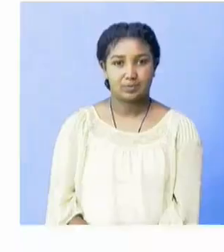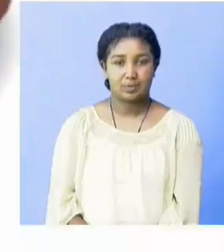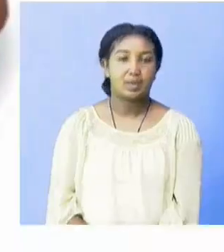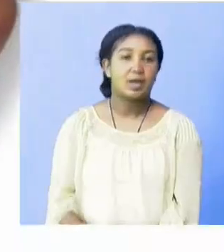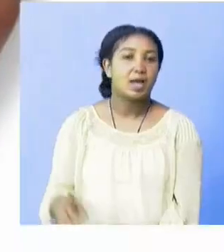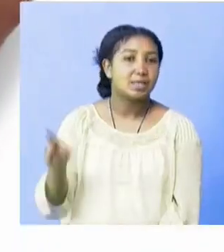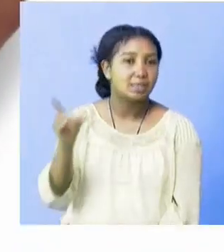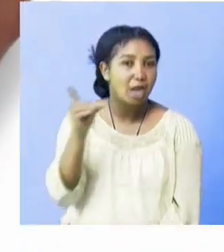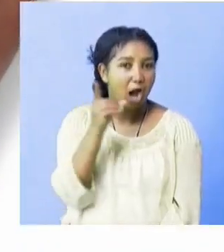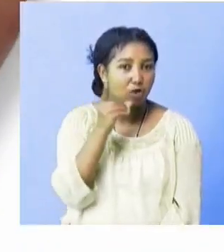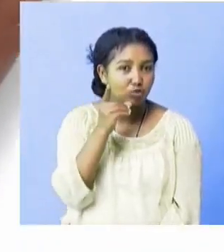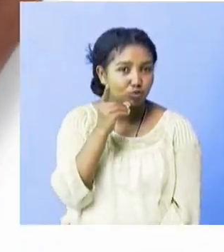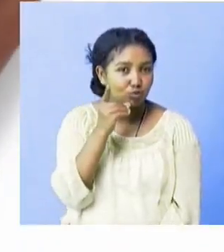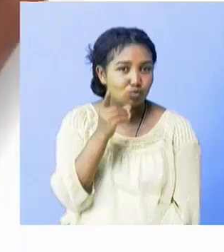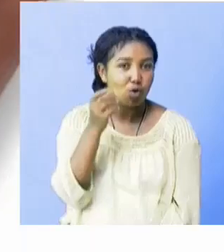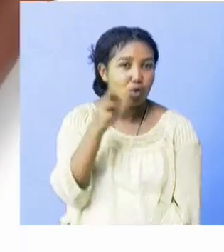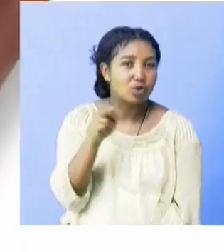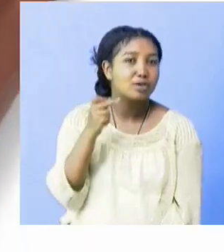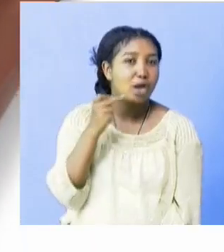Darartu.